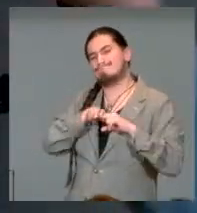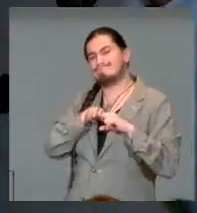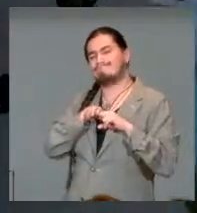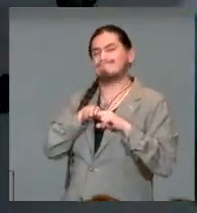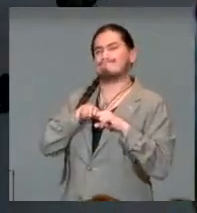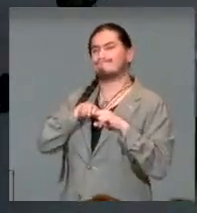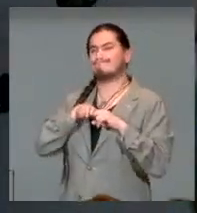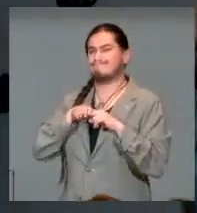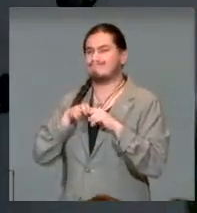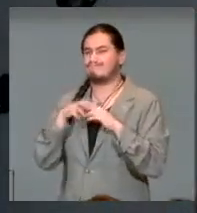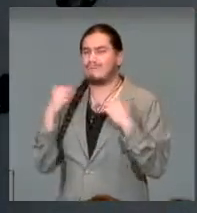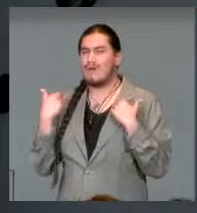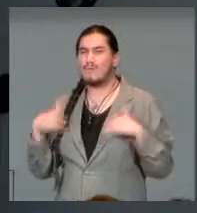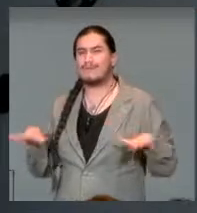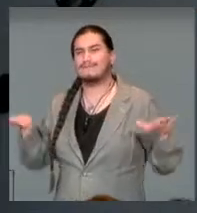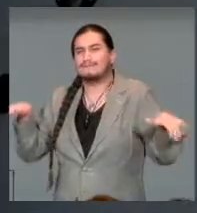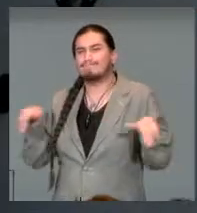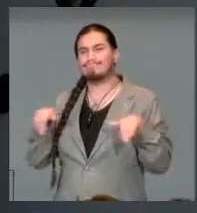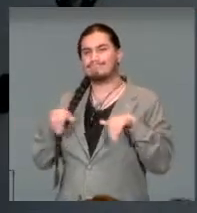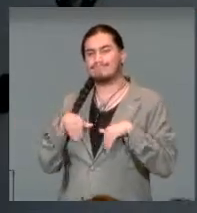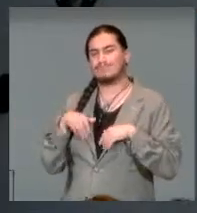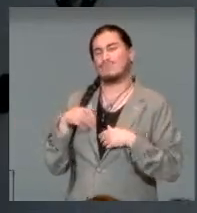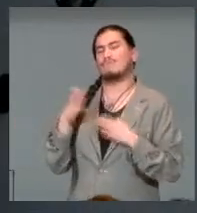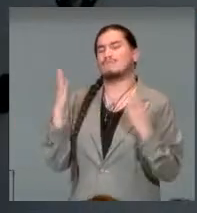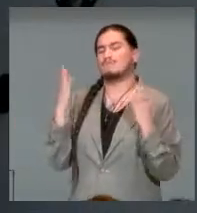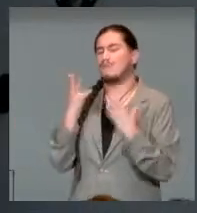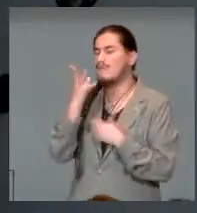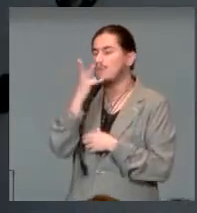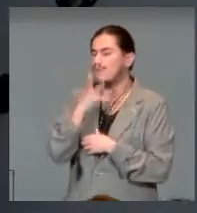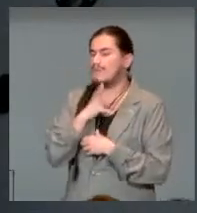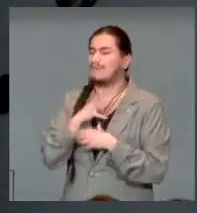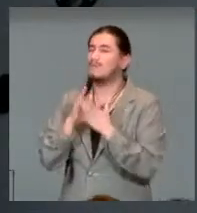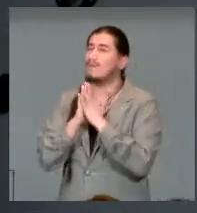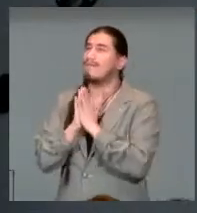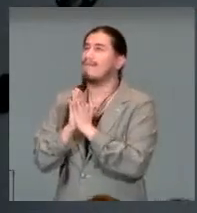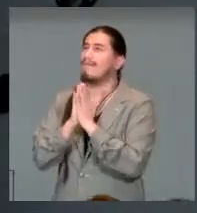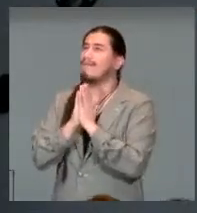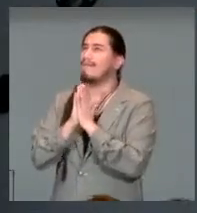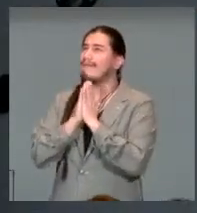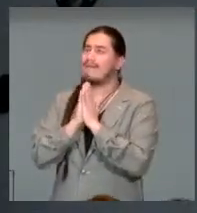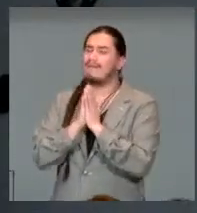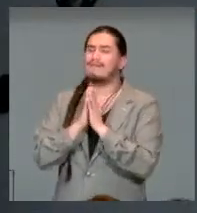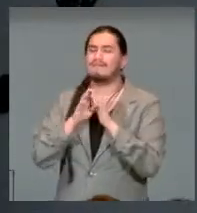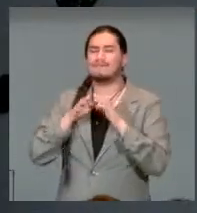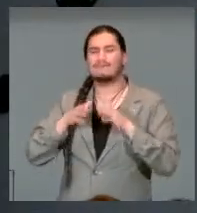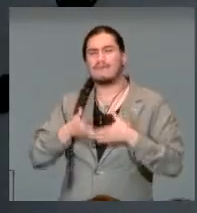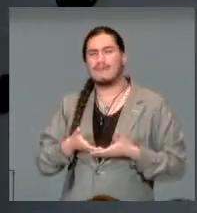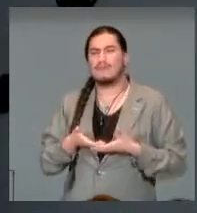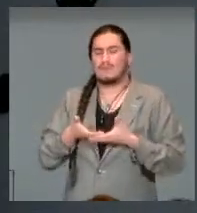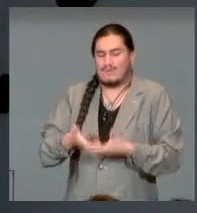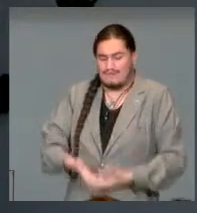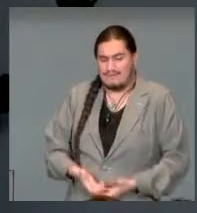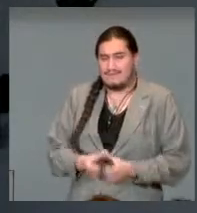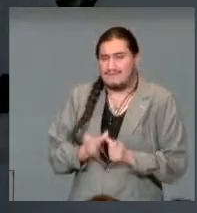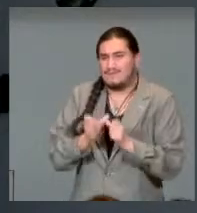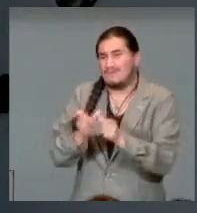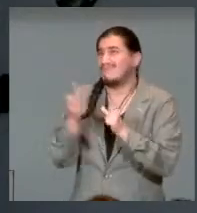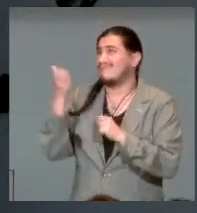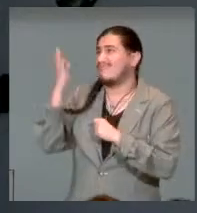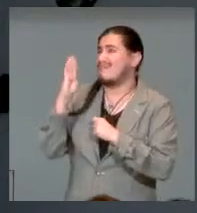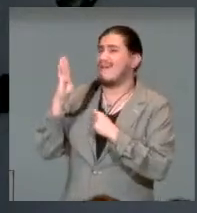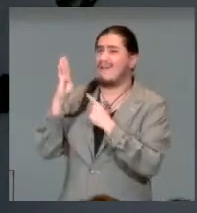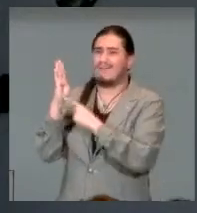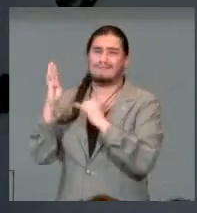throne, wings tucked in, while the tiny woman in me prayed to uphold my uterus in the air as if it were a god in need of